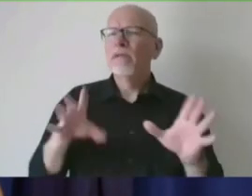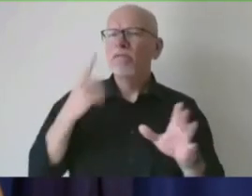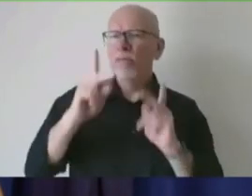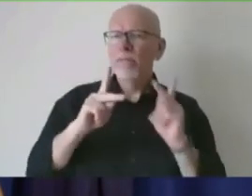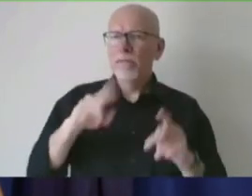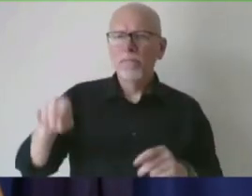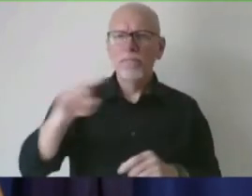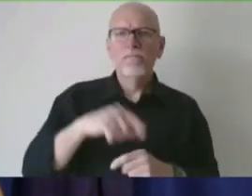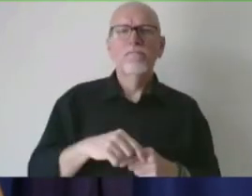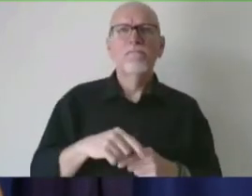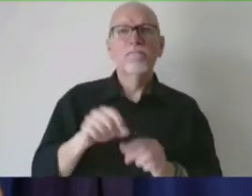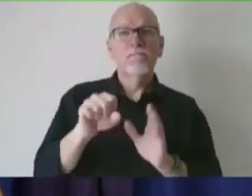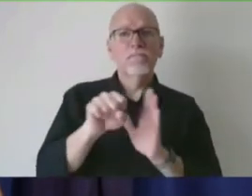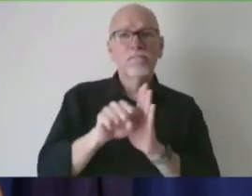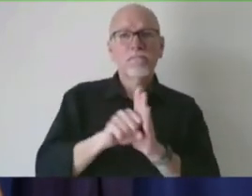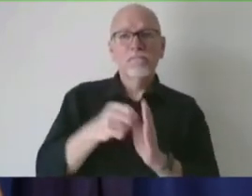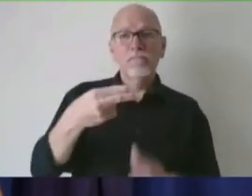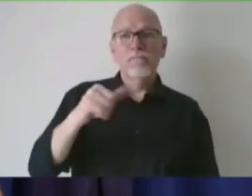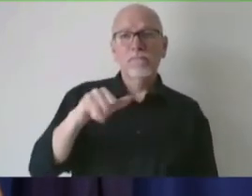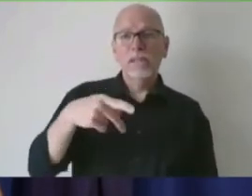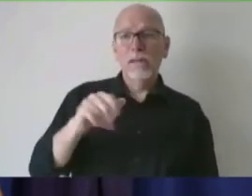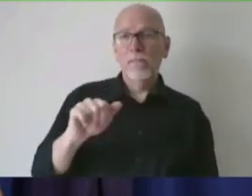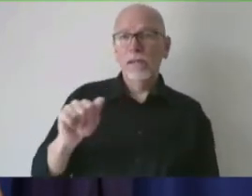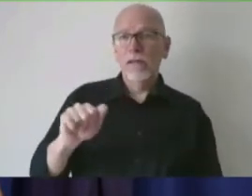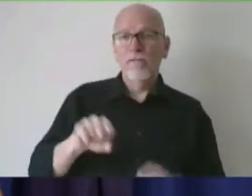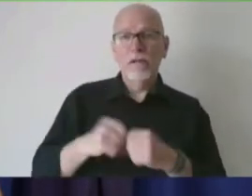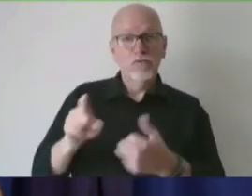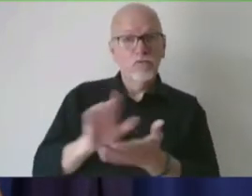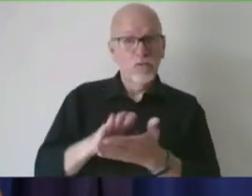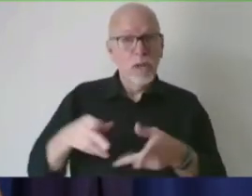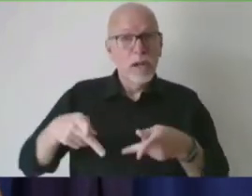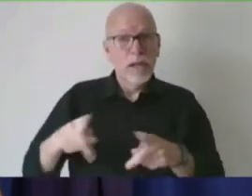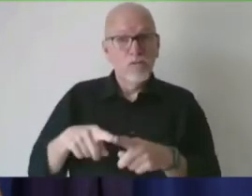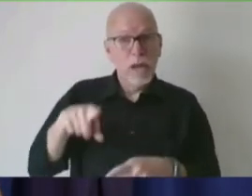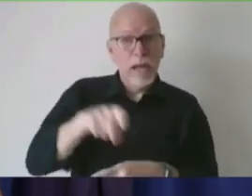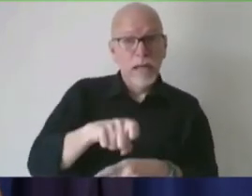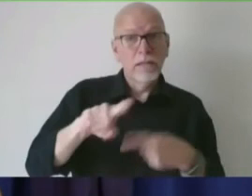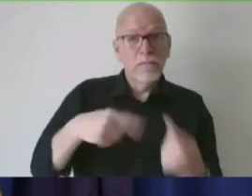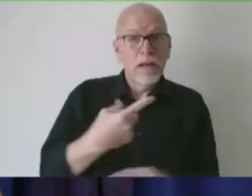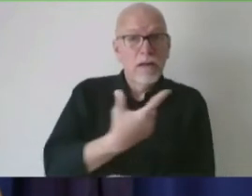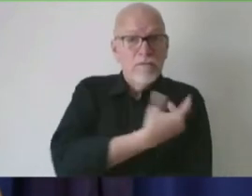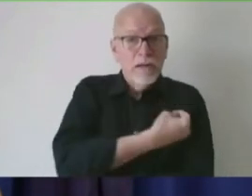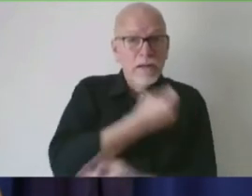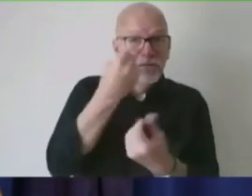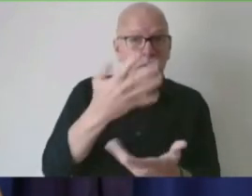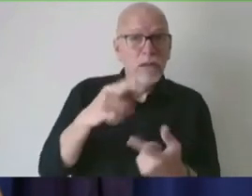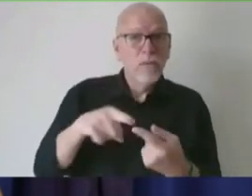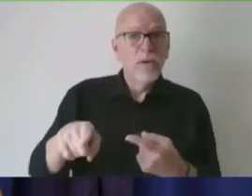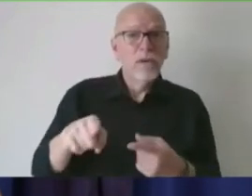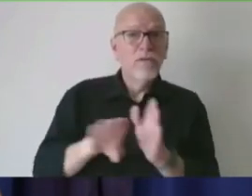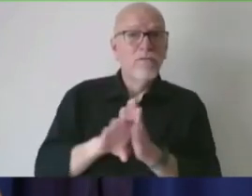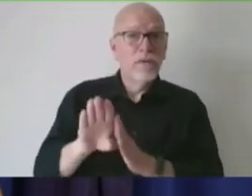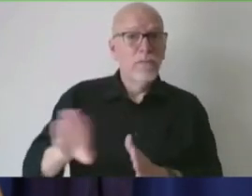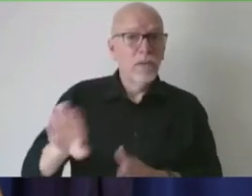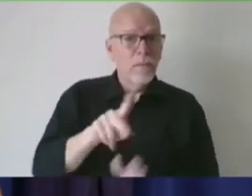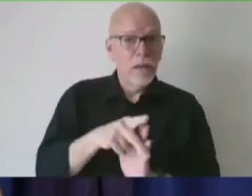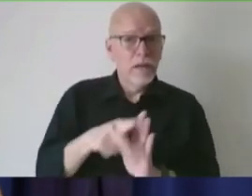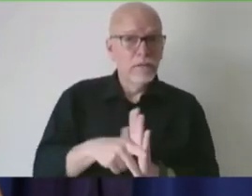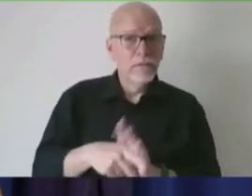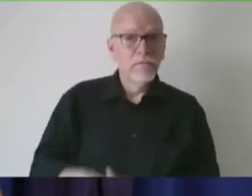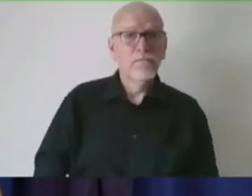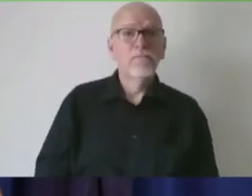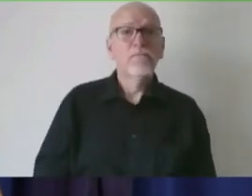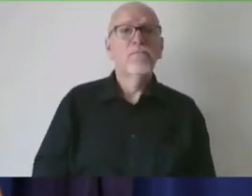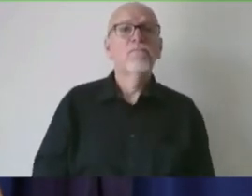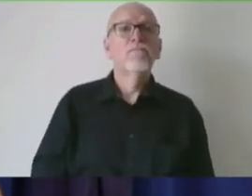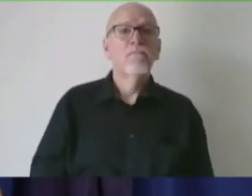people, is this a HIPAA violation? Are schools allowed to ask about vaccination status as they craft their policies here? So